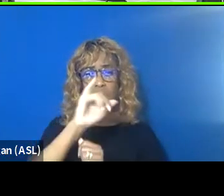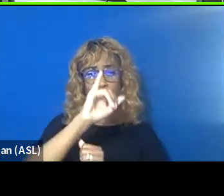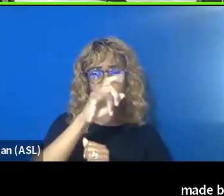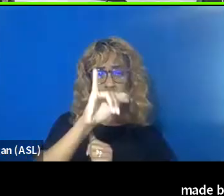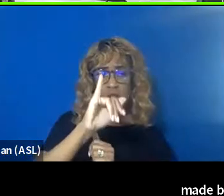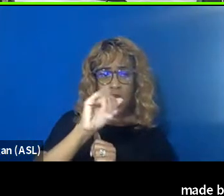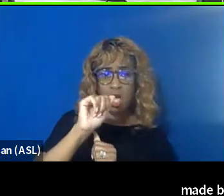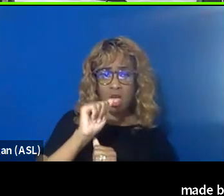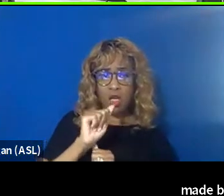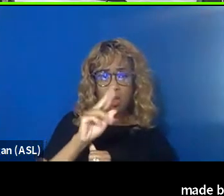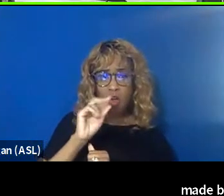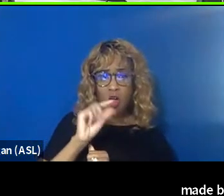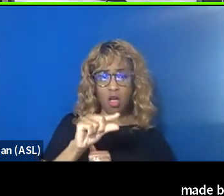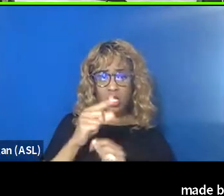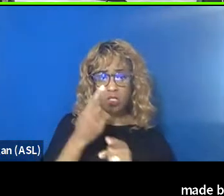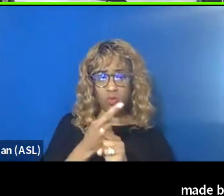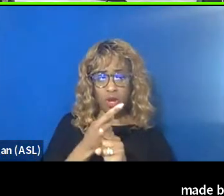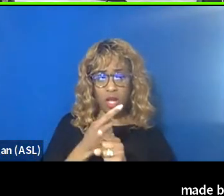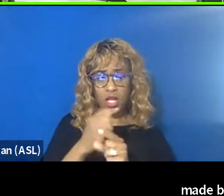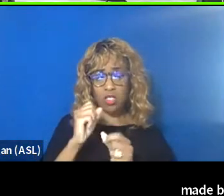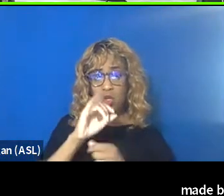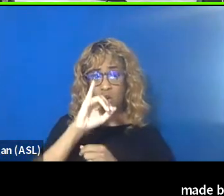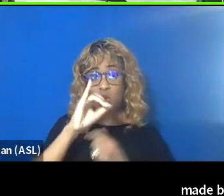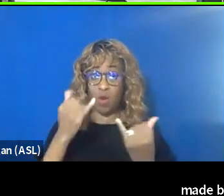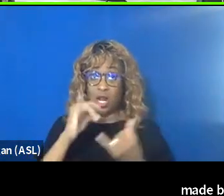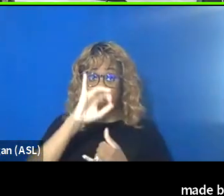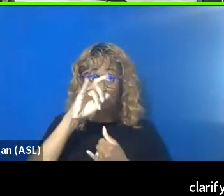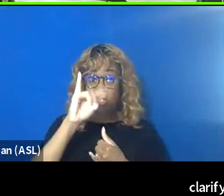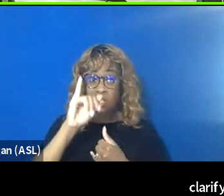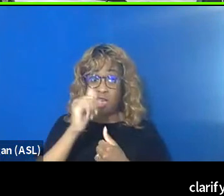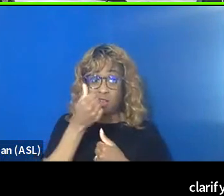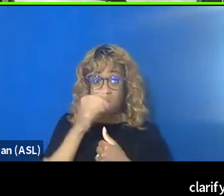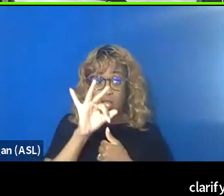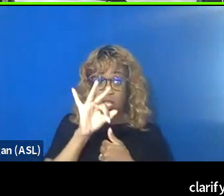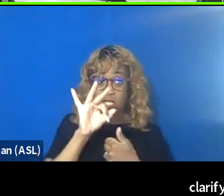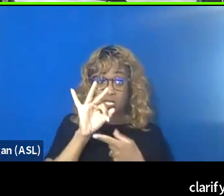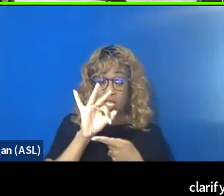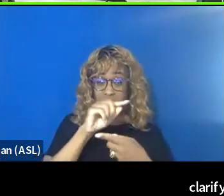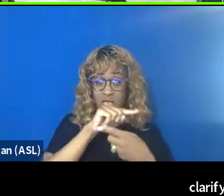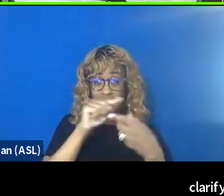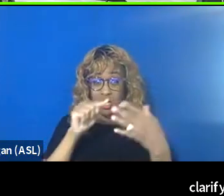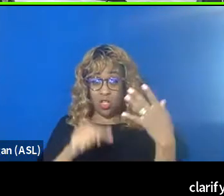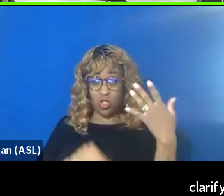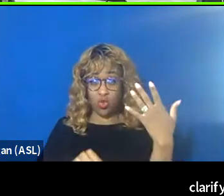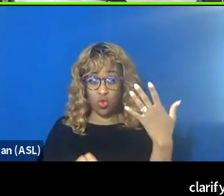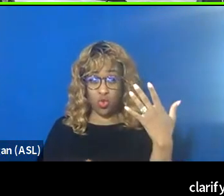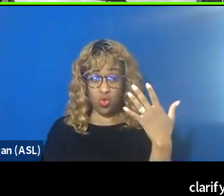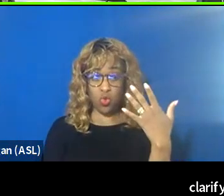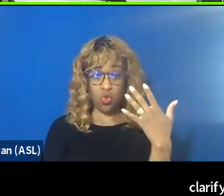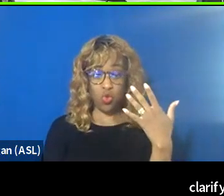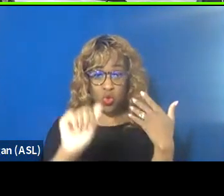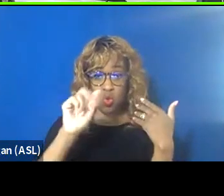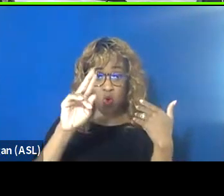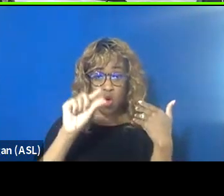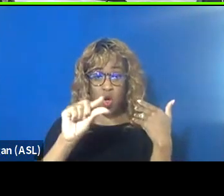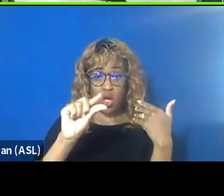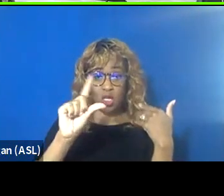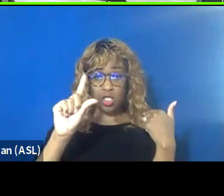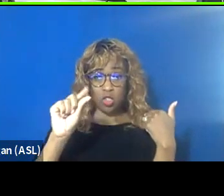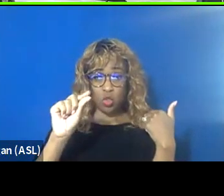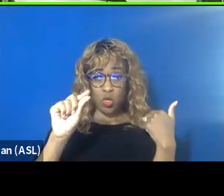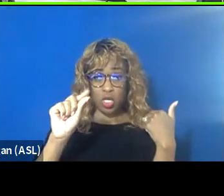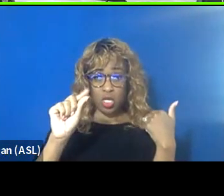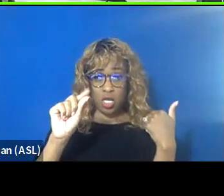meetings. Is that correct? So the currently July 19th through August 20th